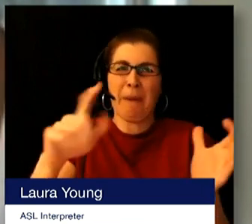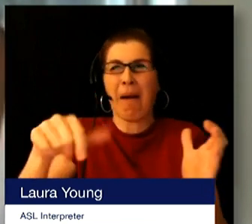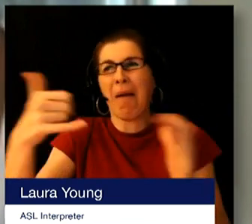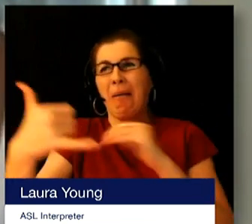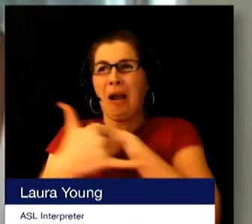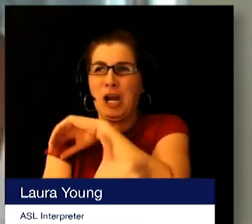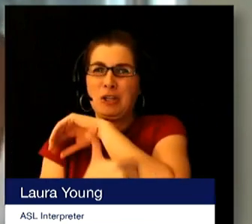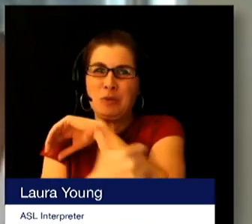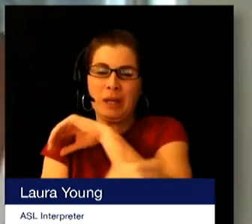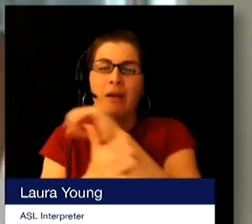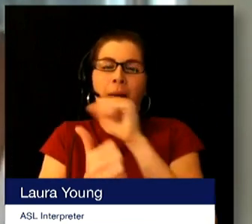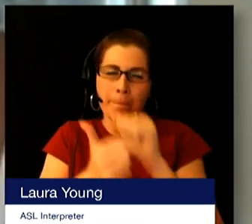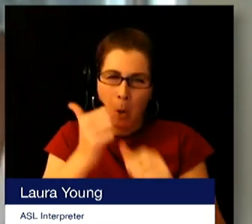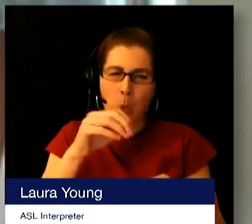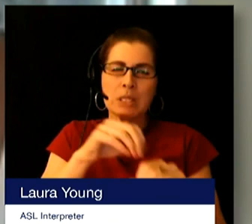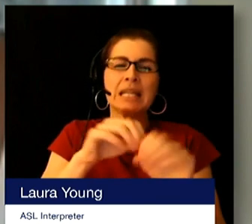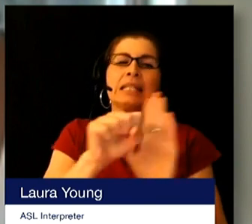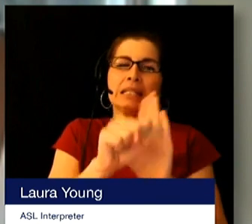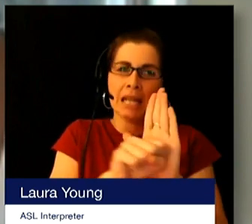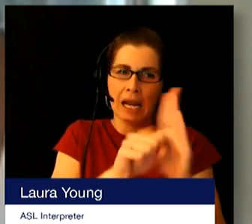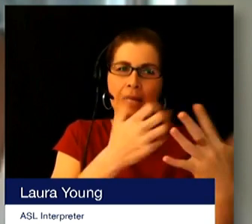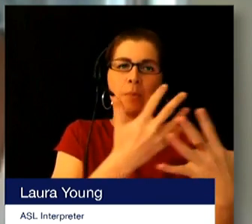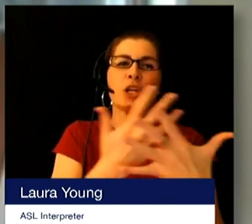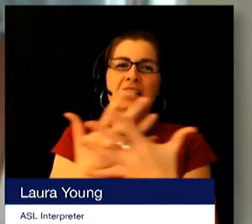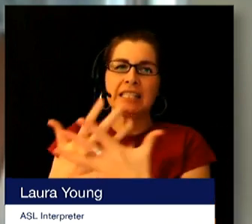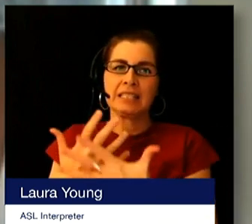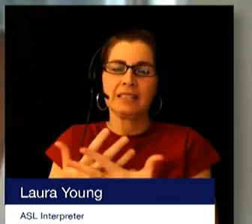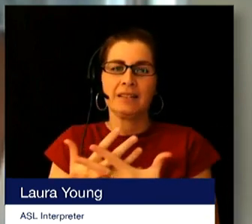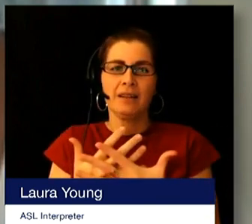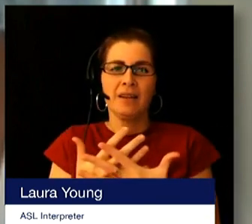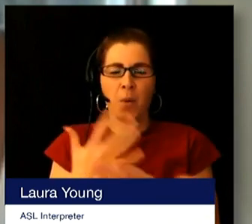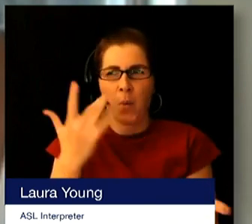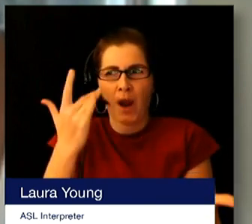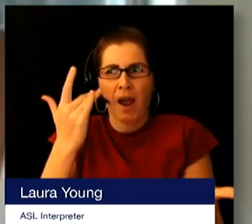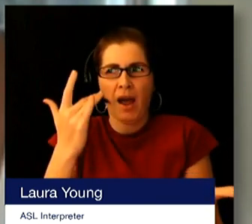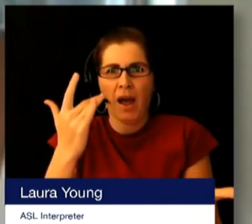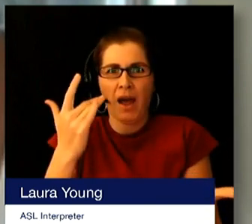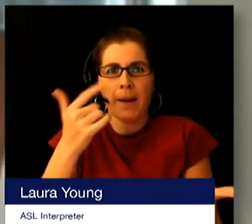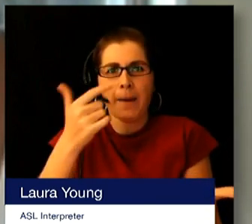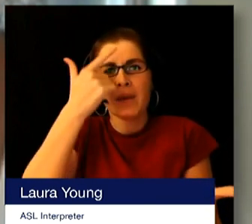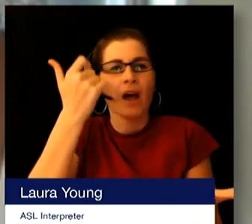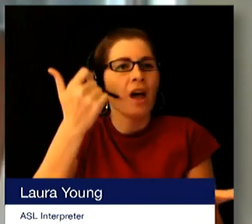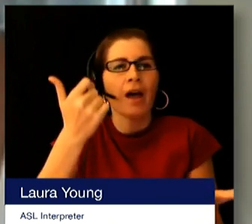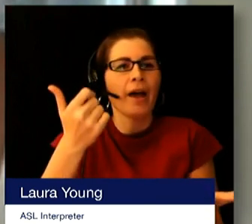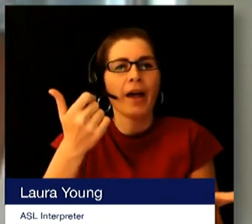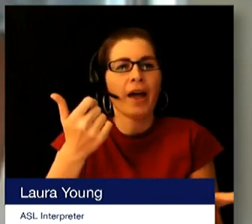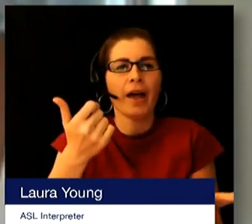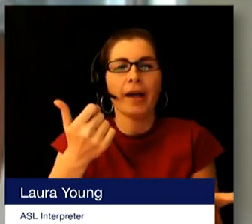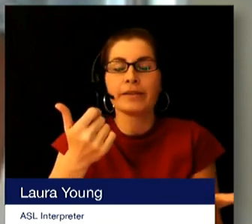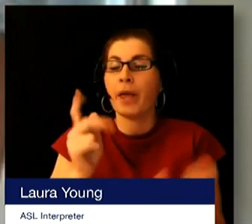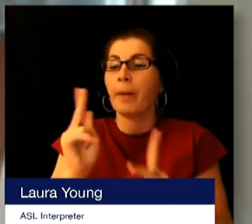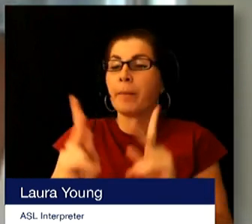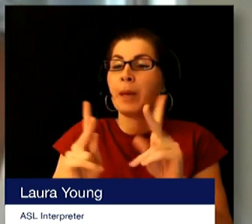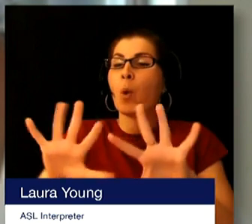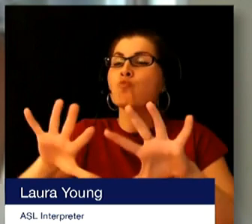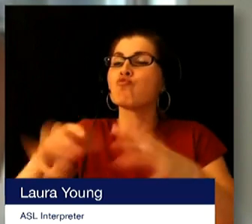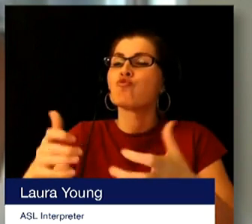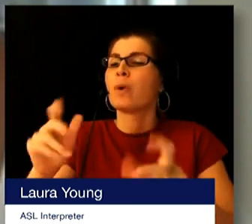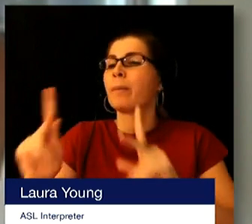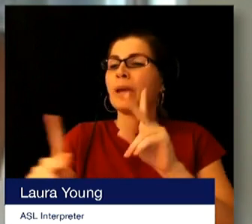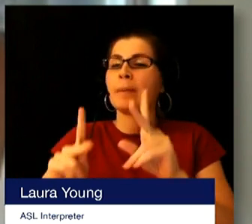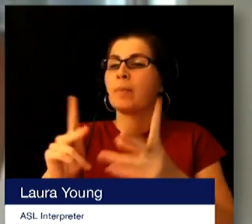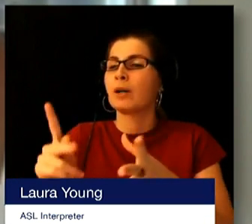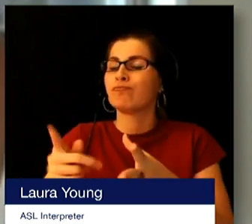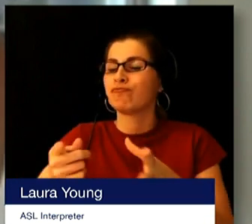systems. And we got to this point by wholesale locking folks up, right? Just taking groups of people